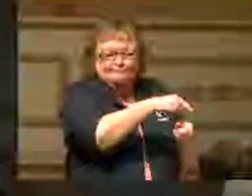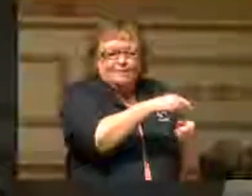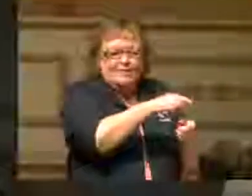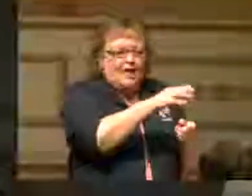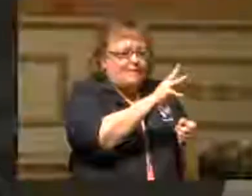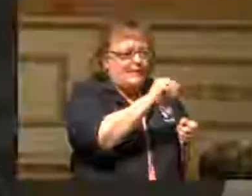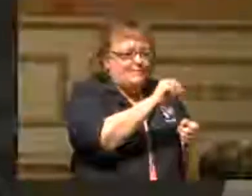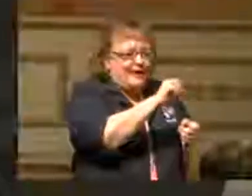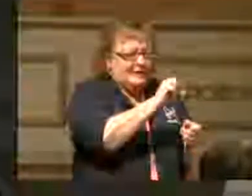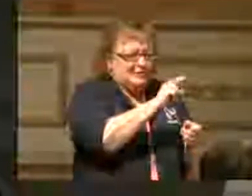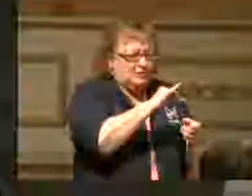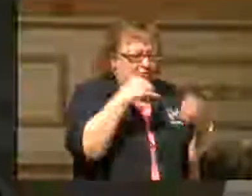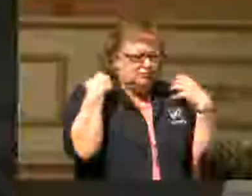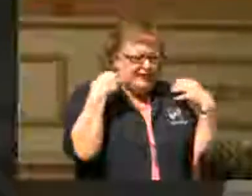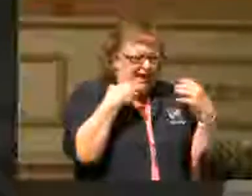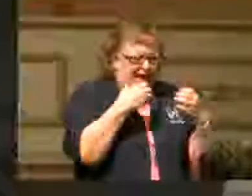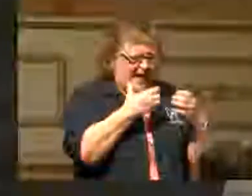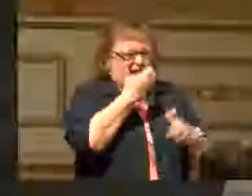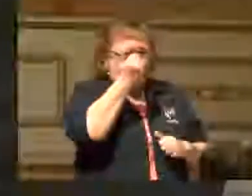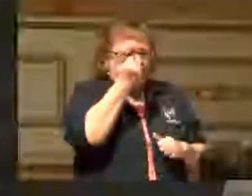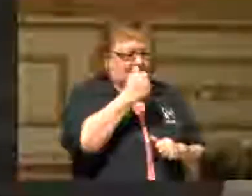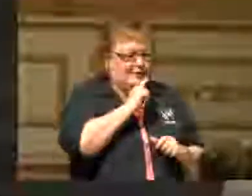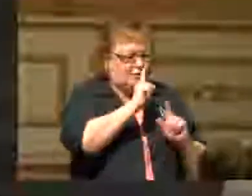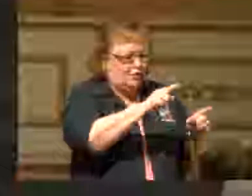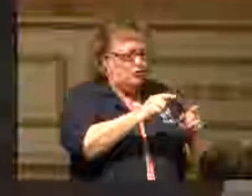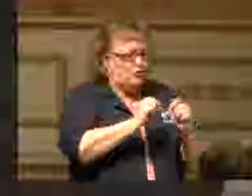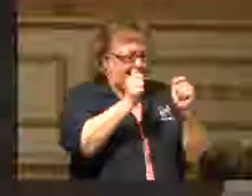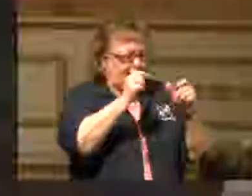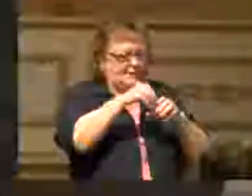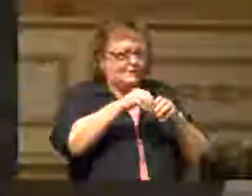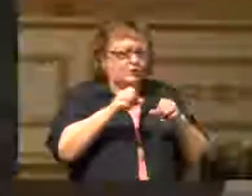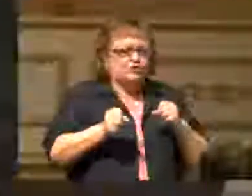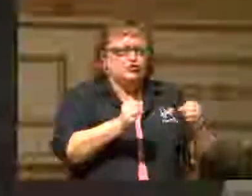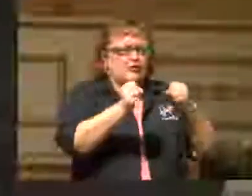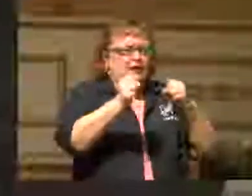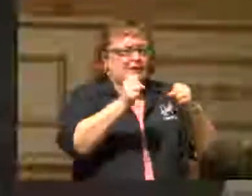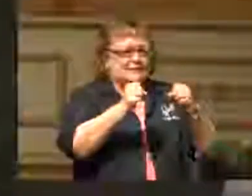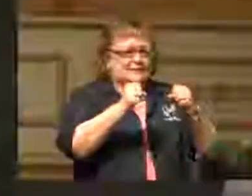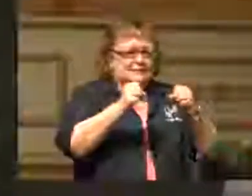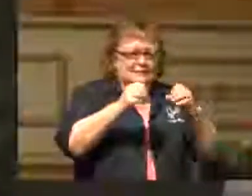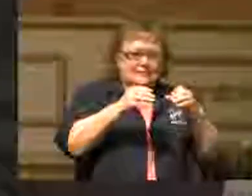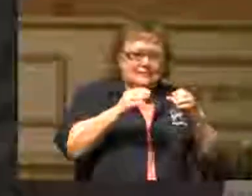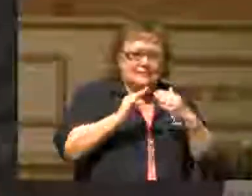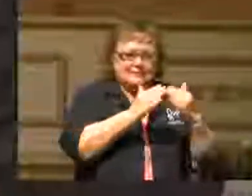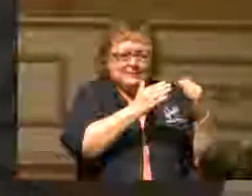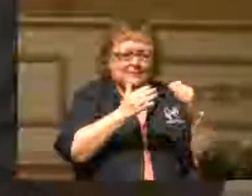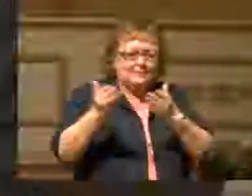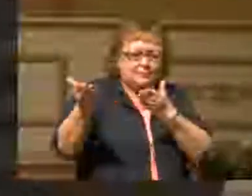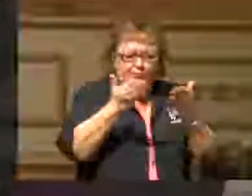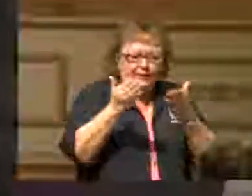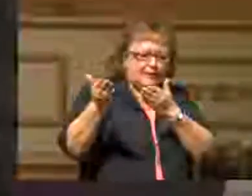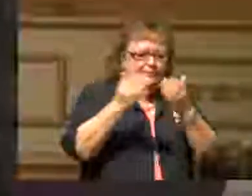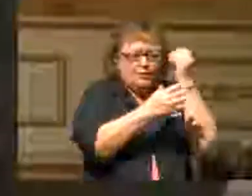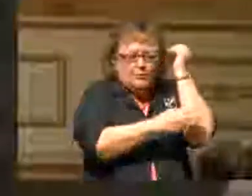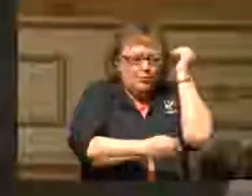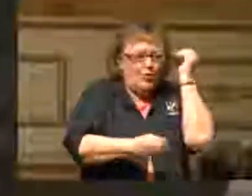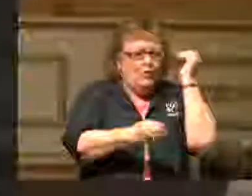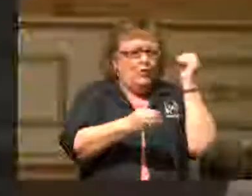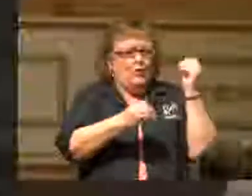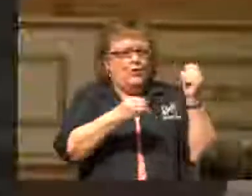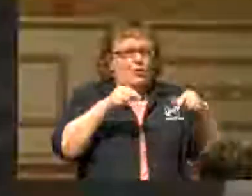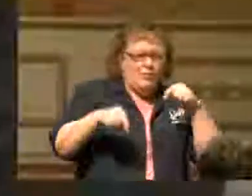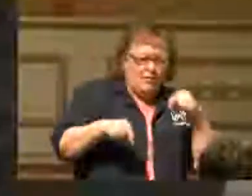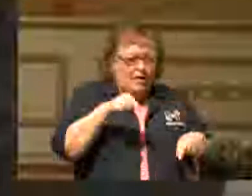said to his servant, go out quickly into the streets and lanes of the city, and bring in hither the poor and the